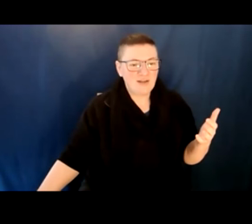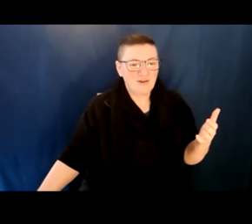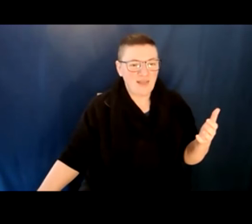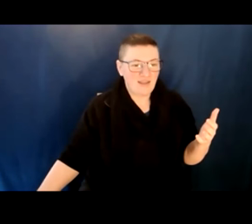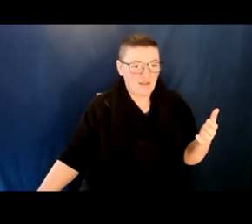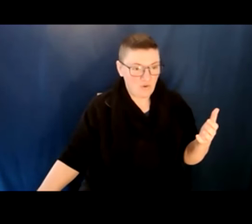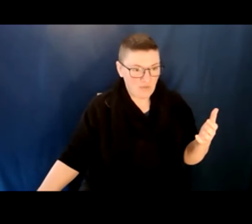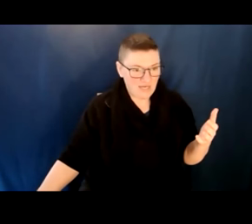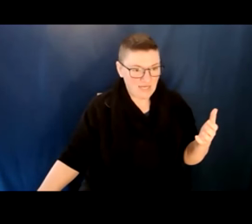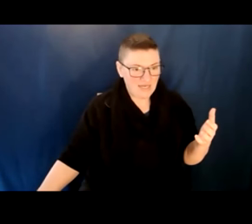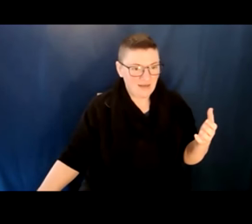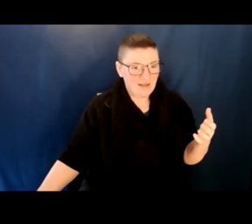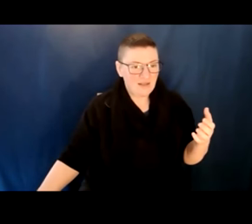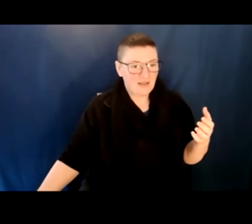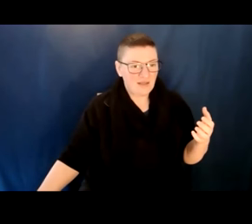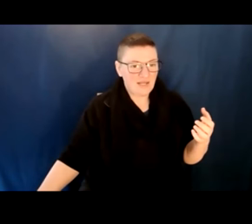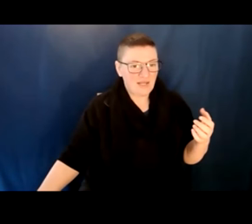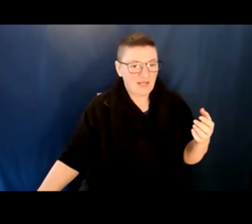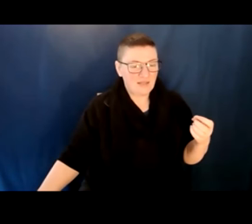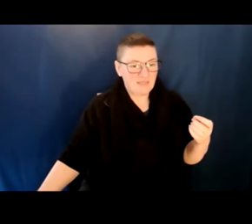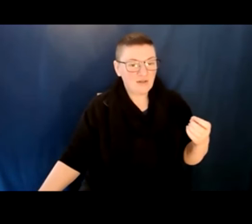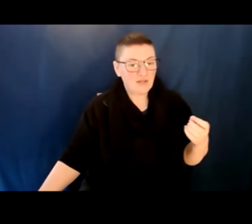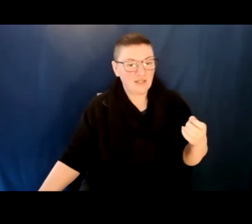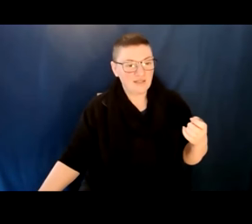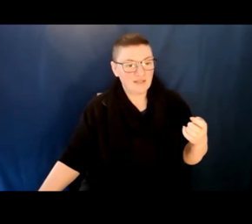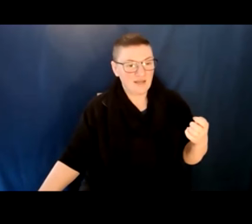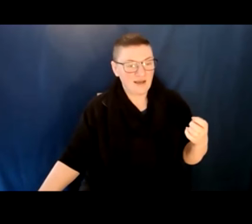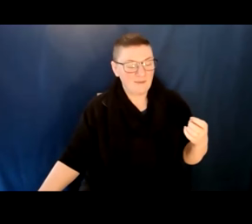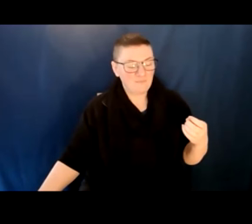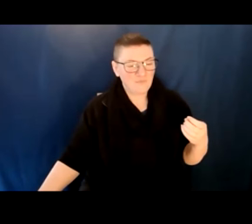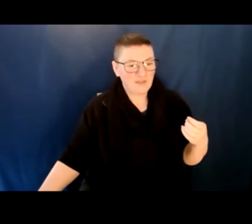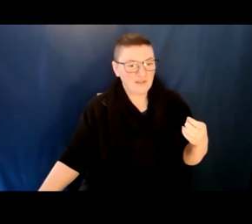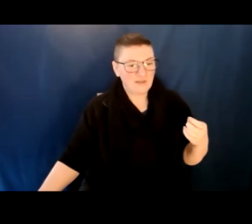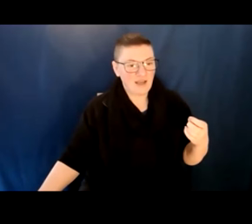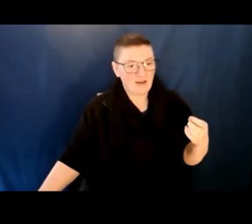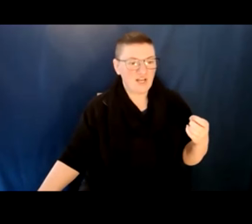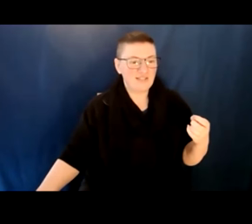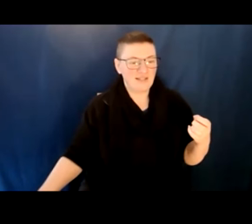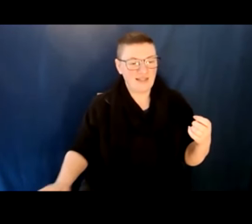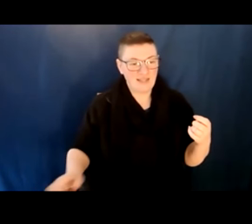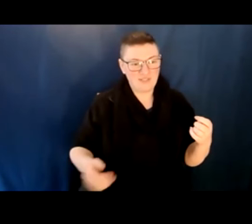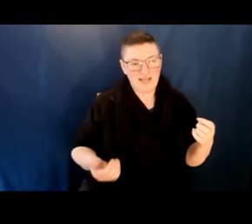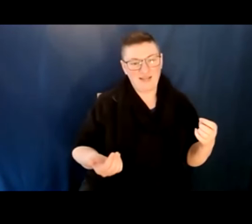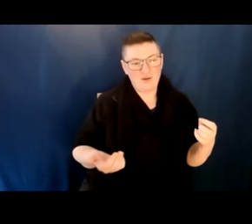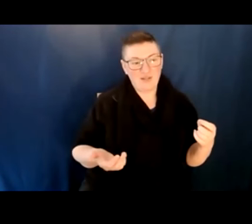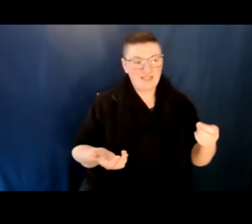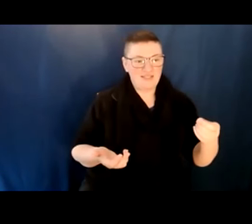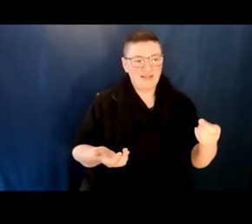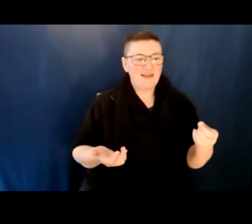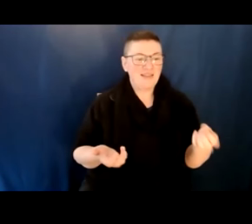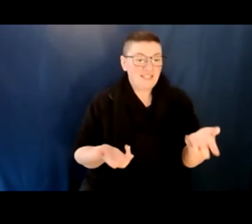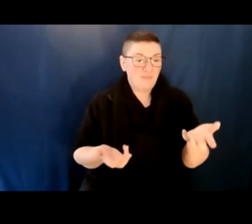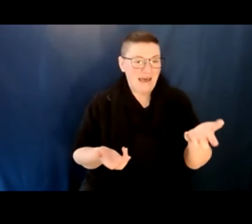see here, like, you know, in the material in Lakoff and Johnson, they're saying, you know, that